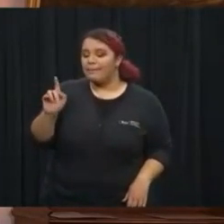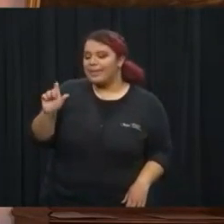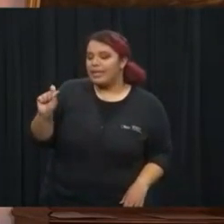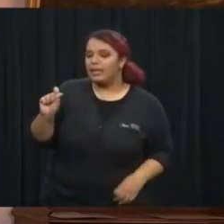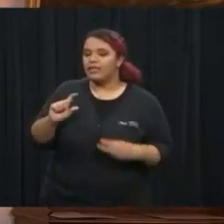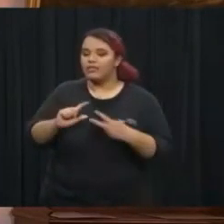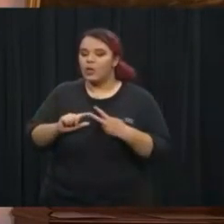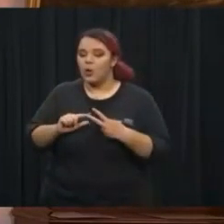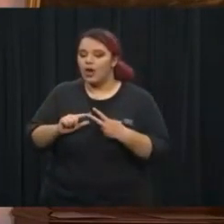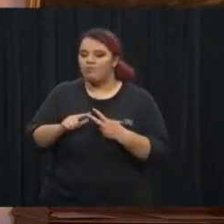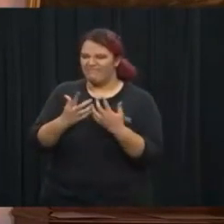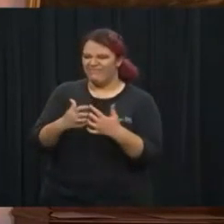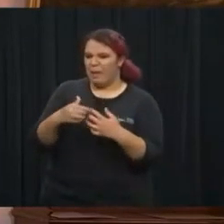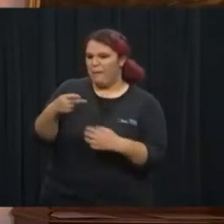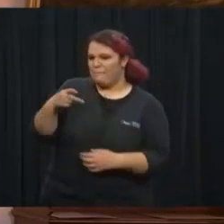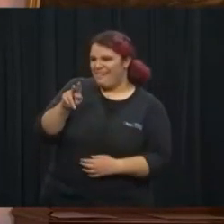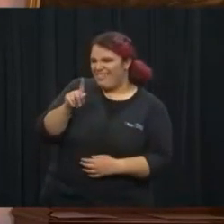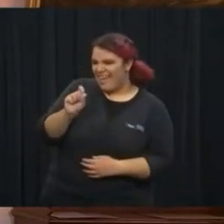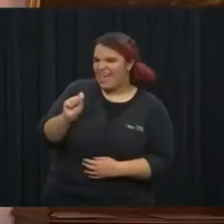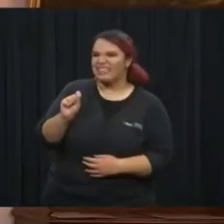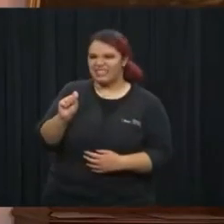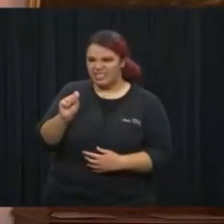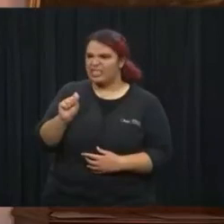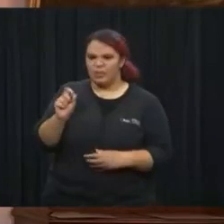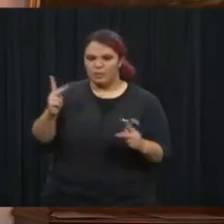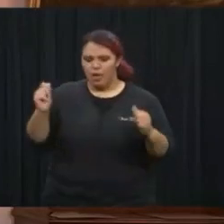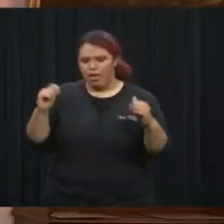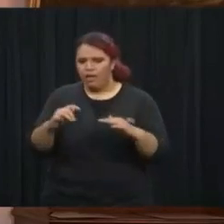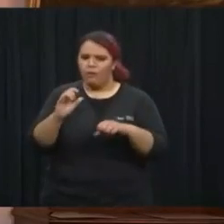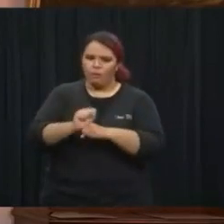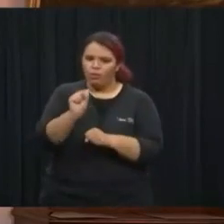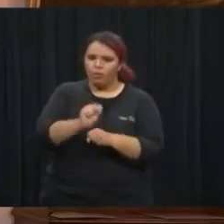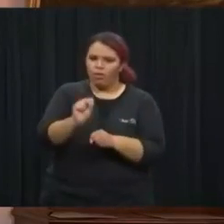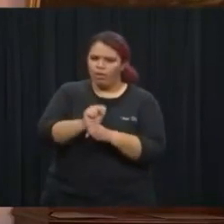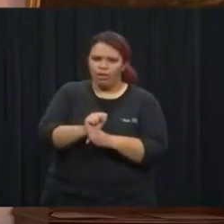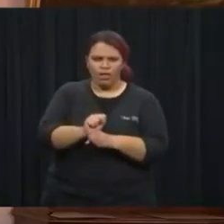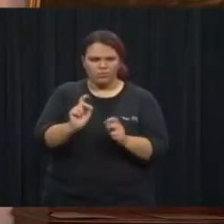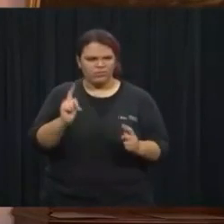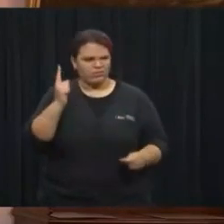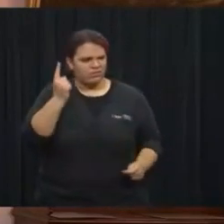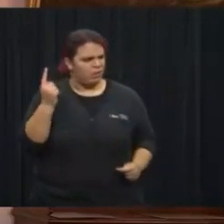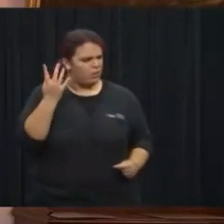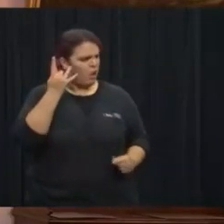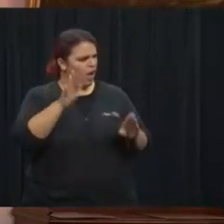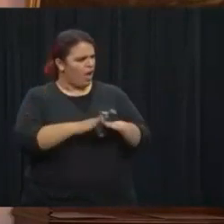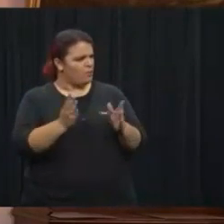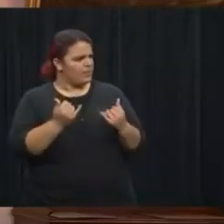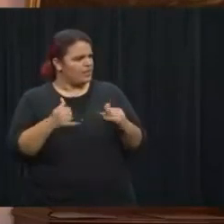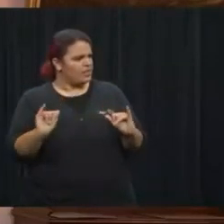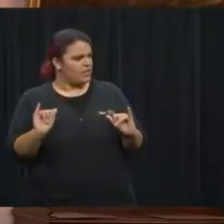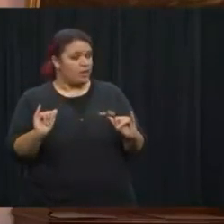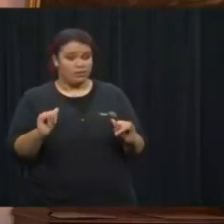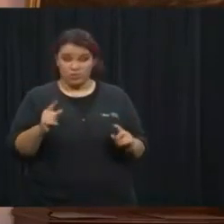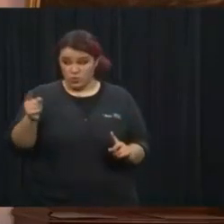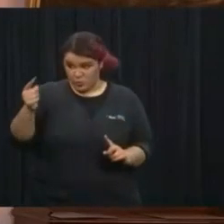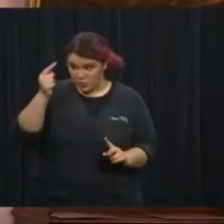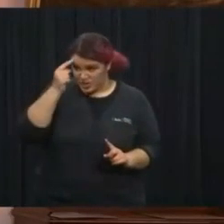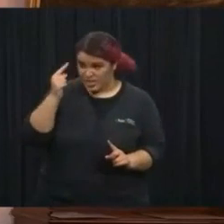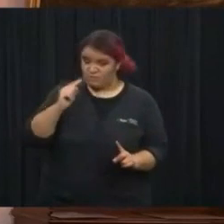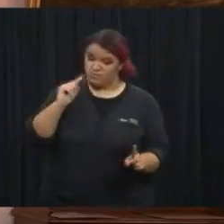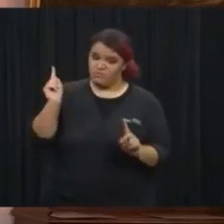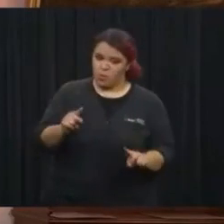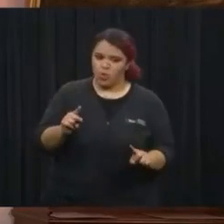the situations that Tuscarawas is facing right now, and they can tell you more details about it, is you have a situation where sometimes some of